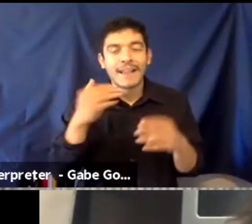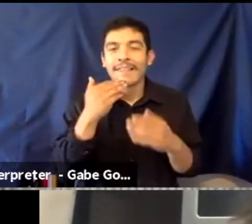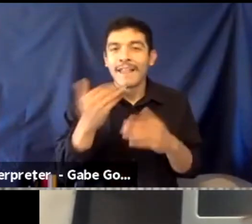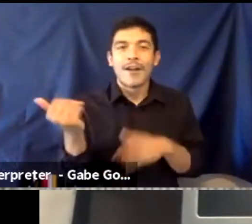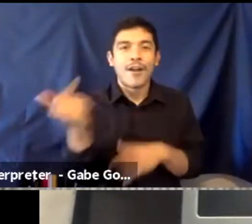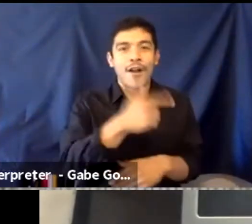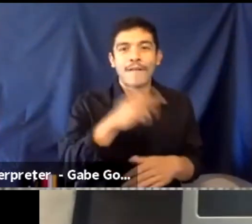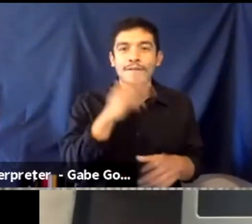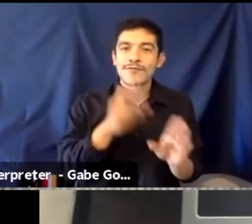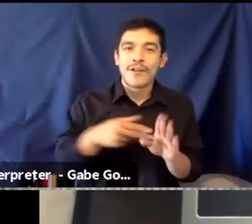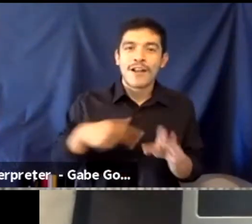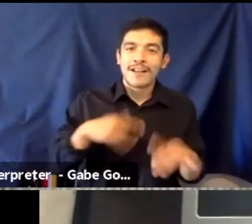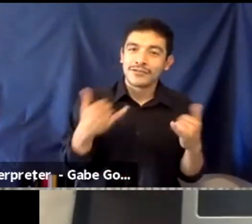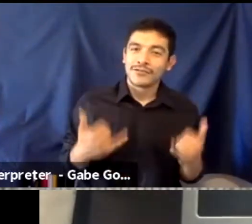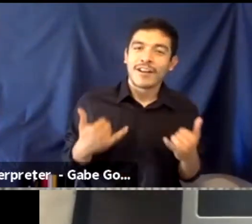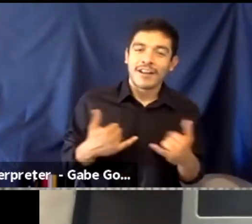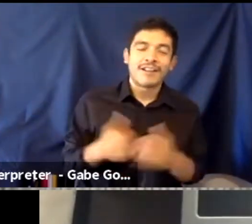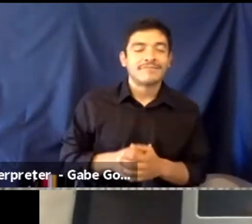today.